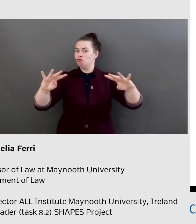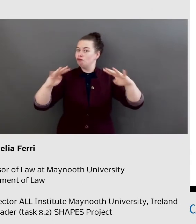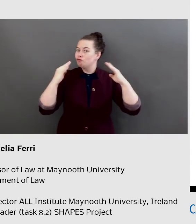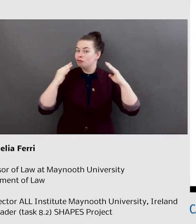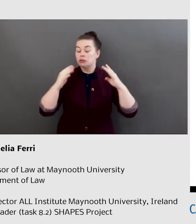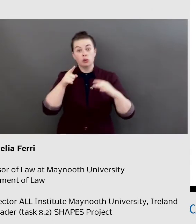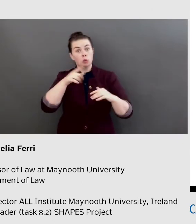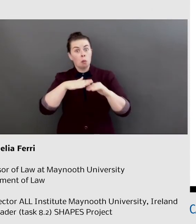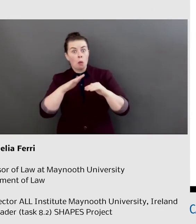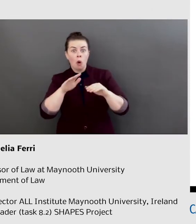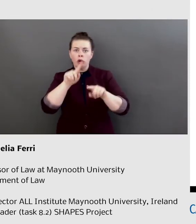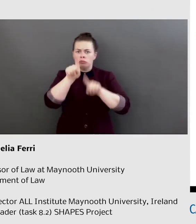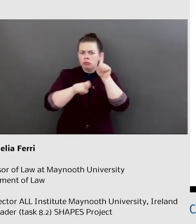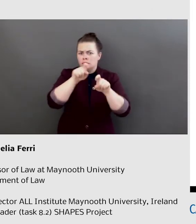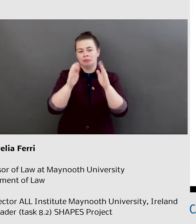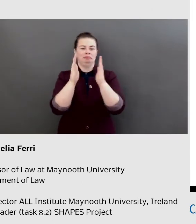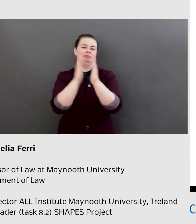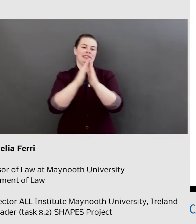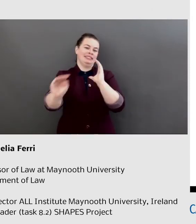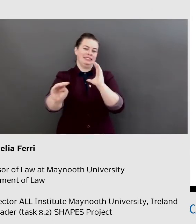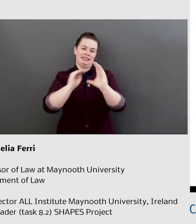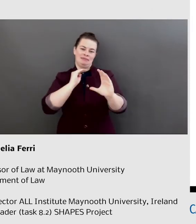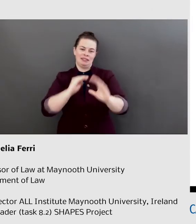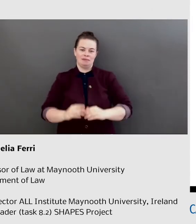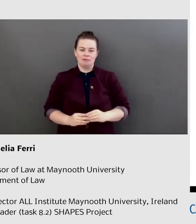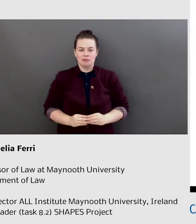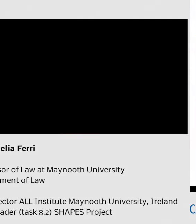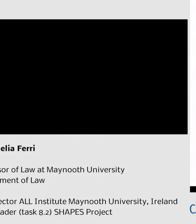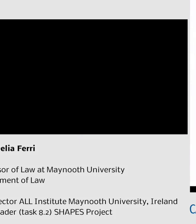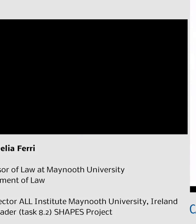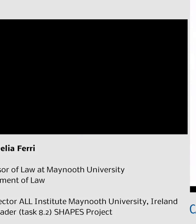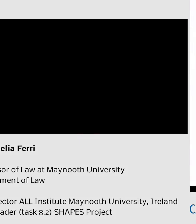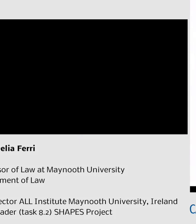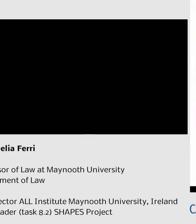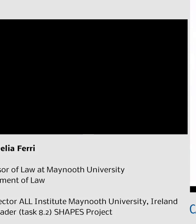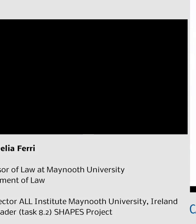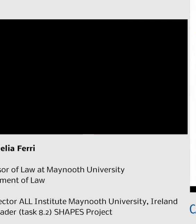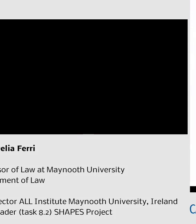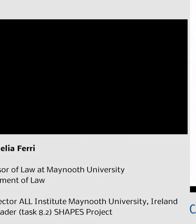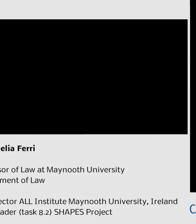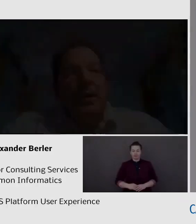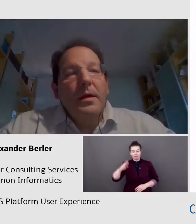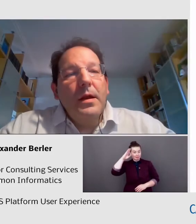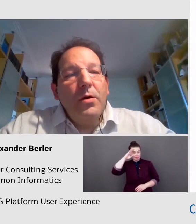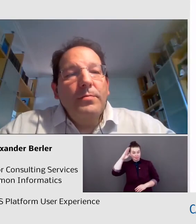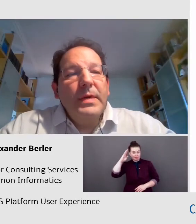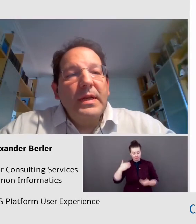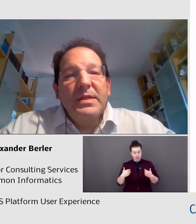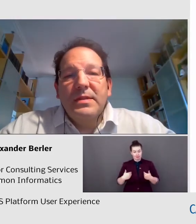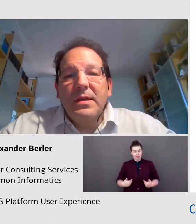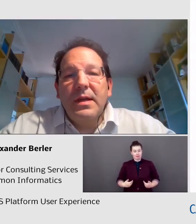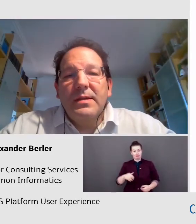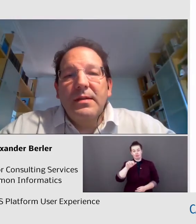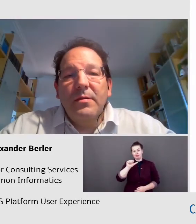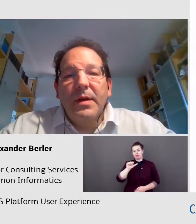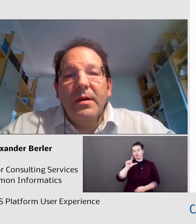be over. Thank you very much for your attention. If you have any question, feel free to write me. Hello, my name